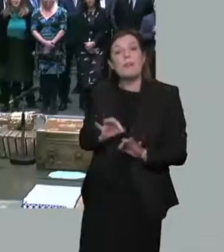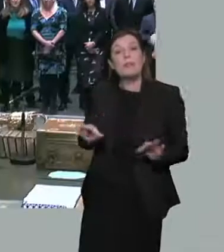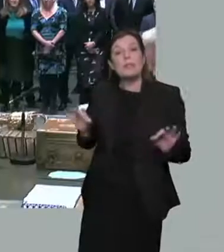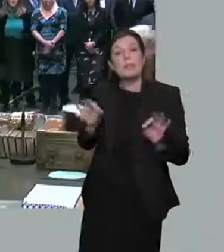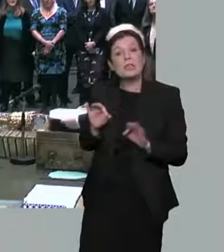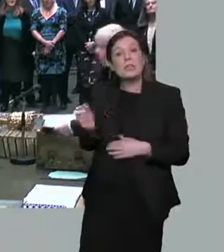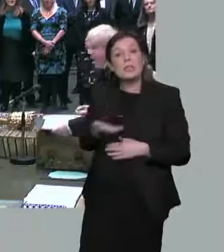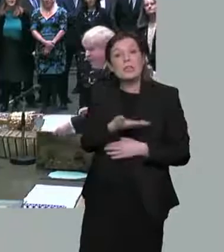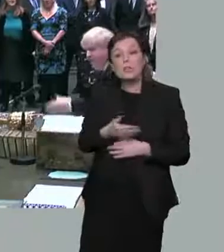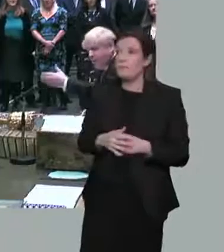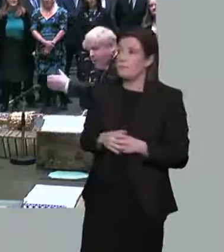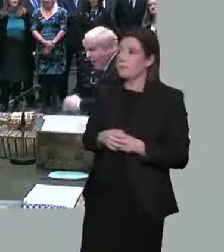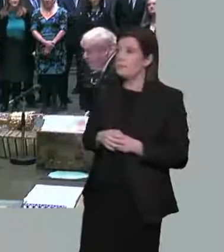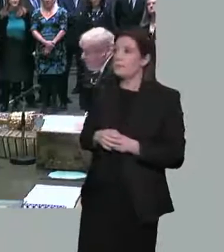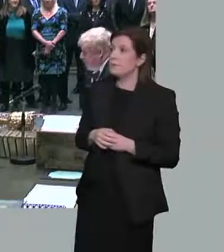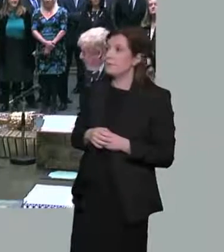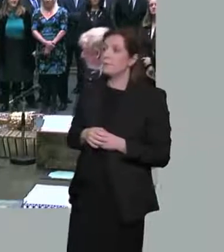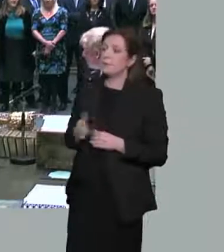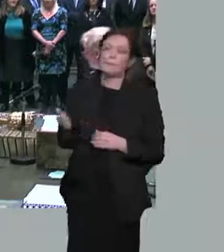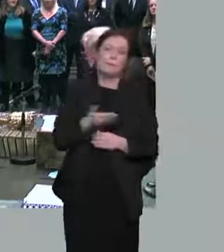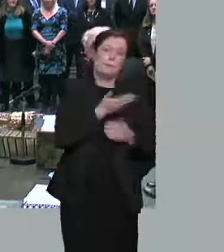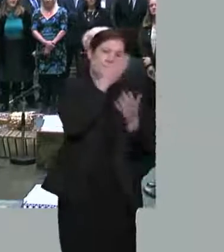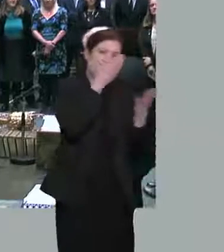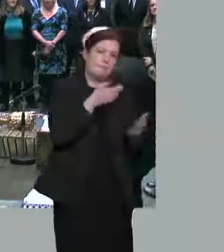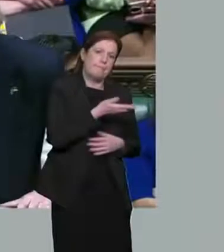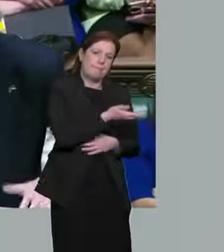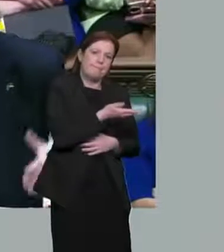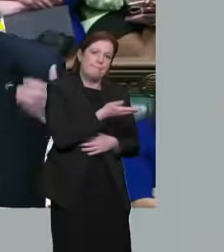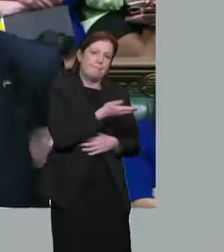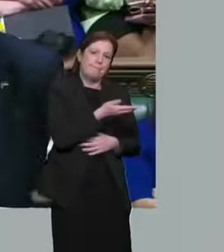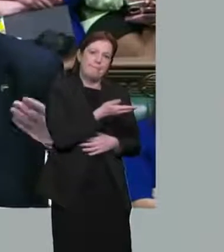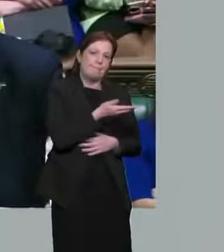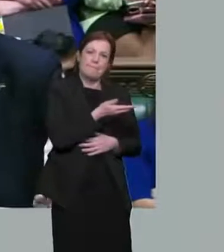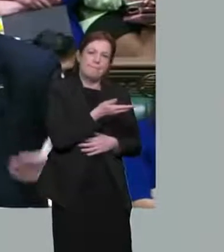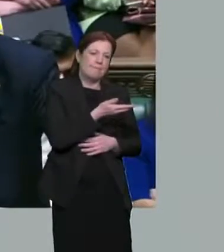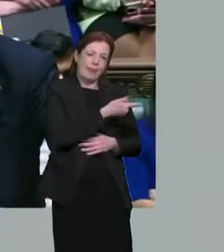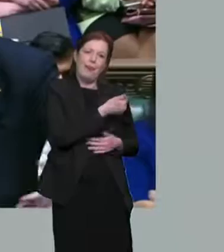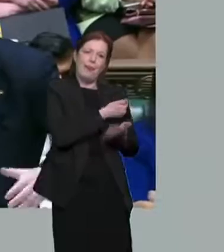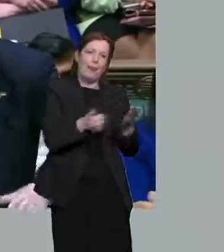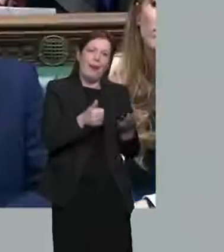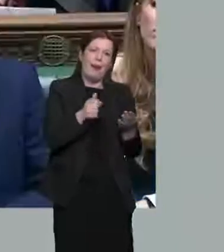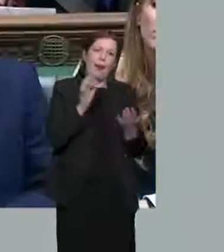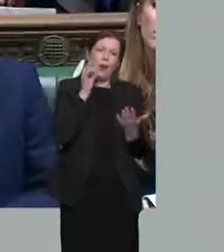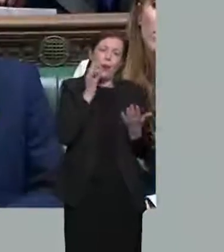Prime Minister. I think what the right honourable gentleman needs to rip up, Mr Speaker, is his pre-scripted questions.